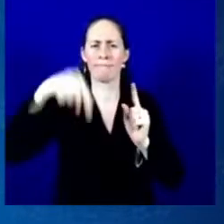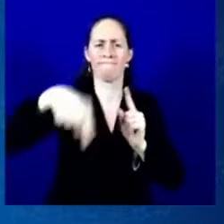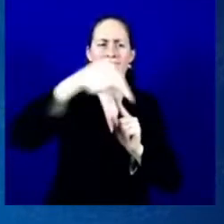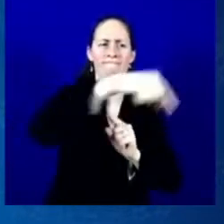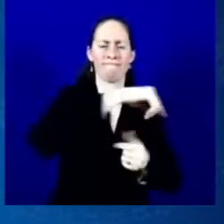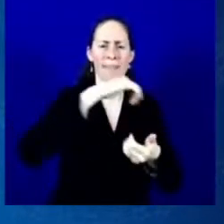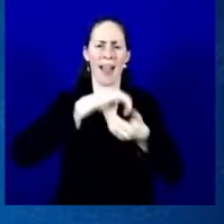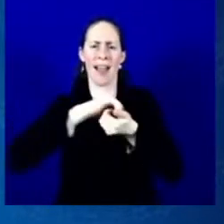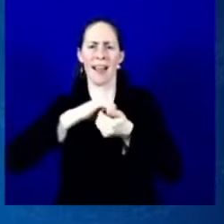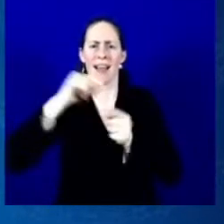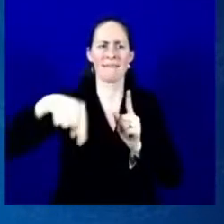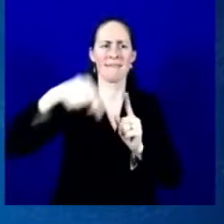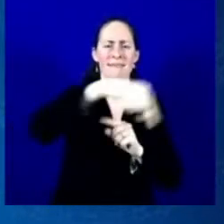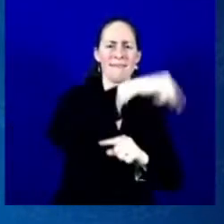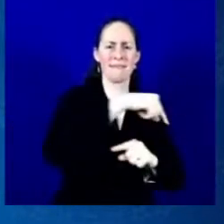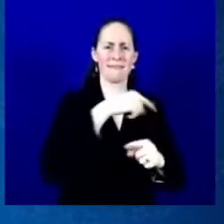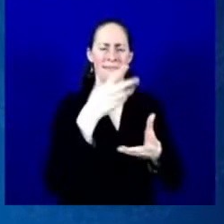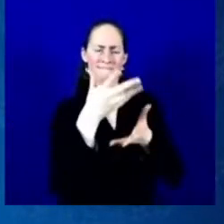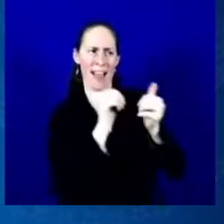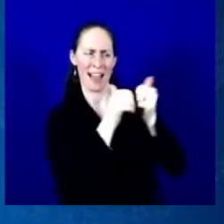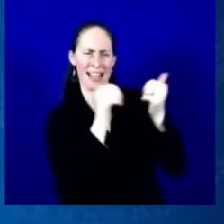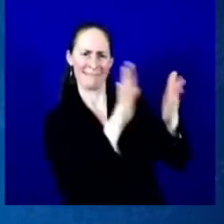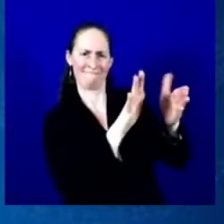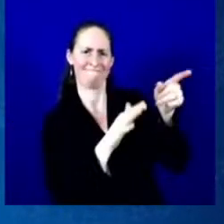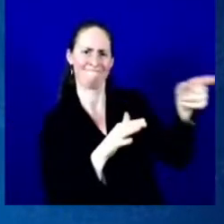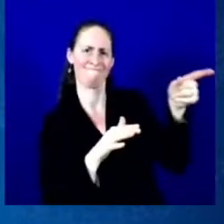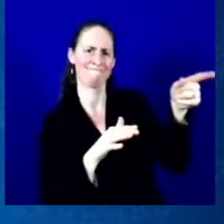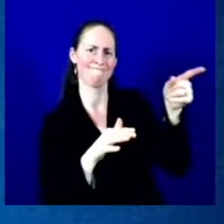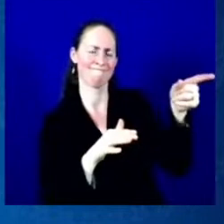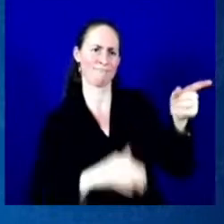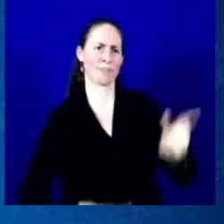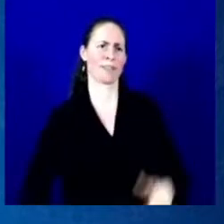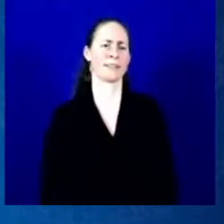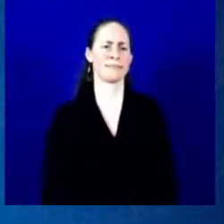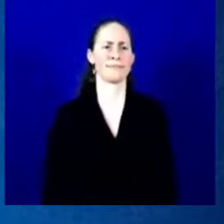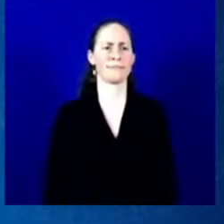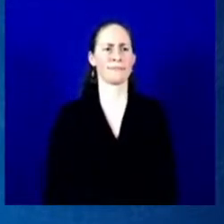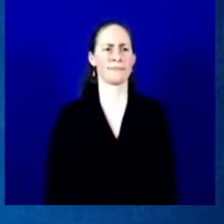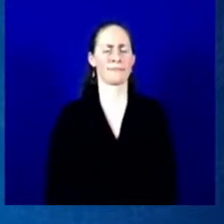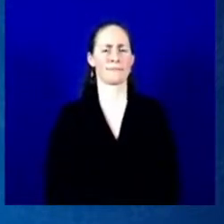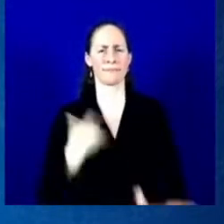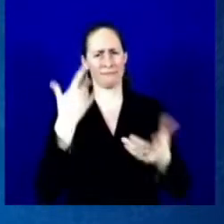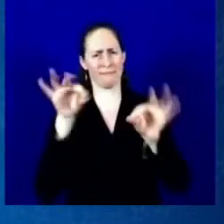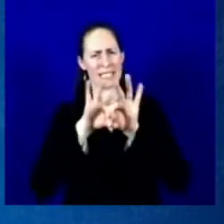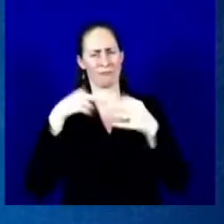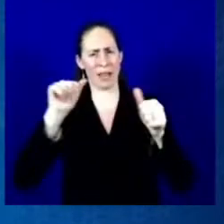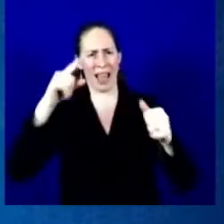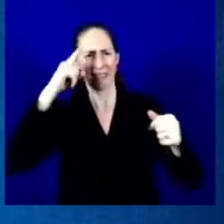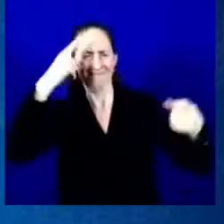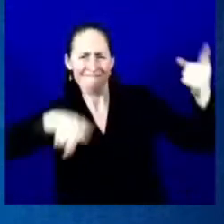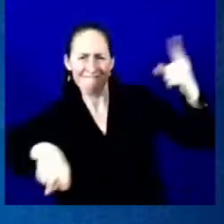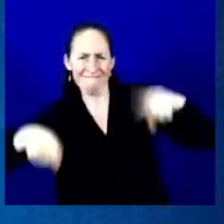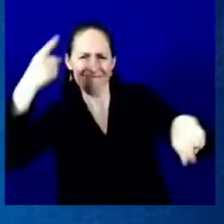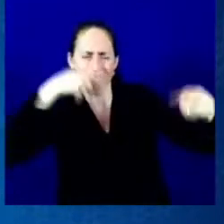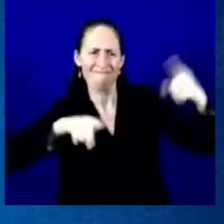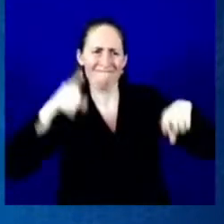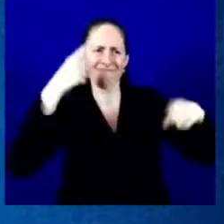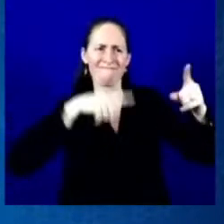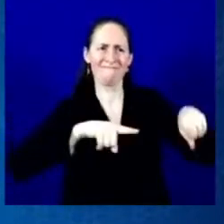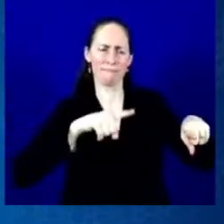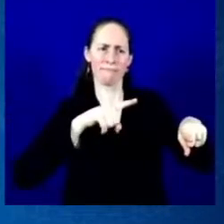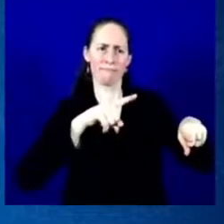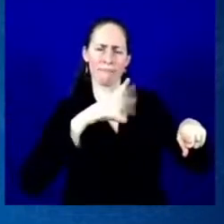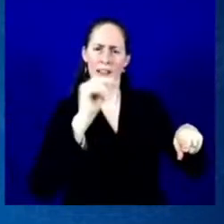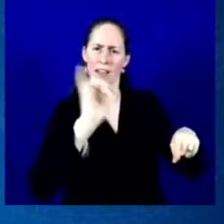countries through diplomacy as well as stern deterrence. And American leadership means ending